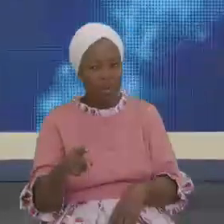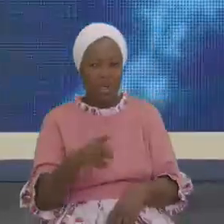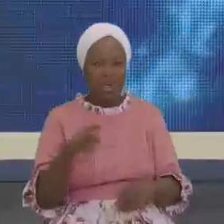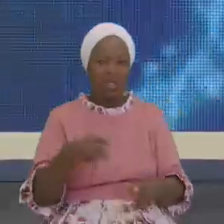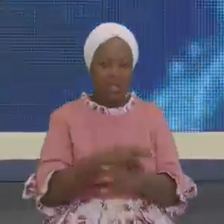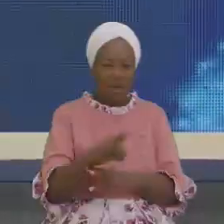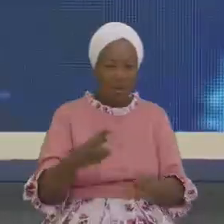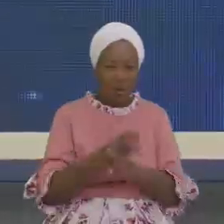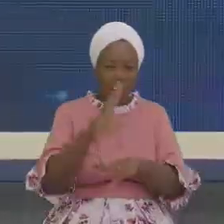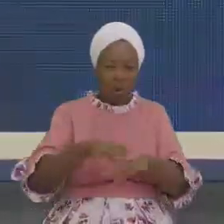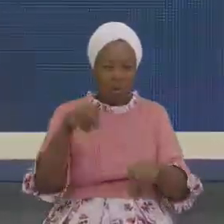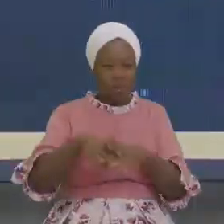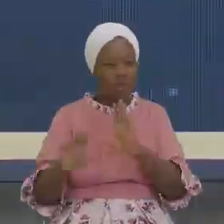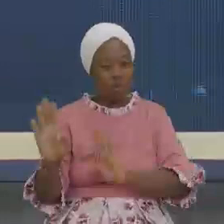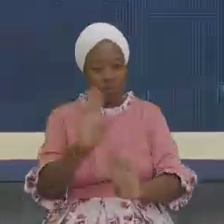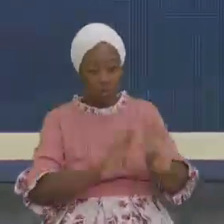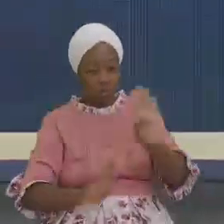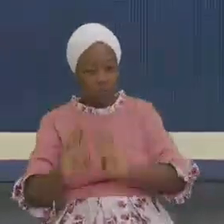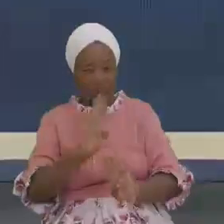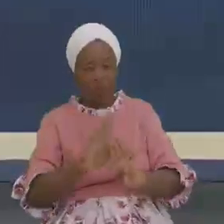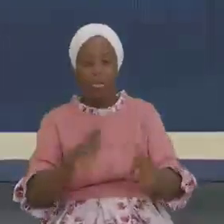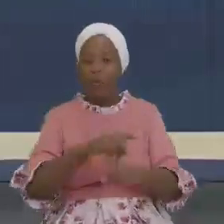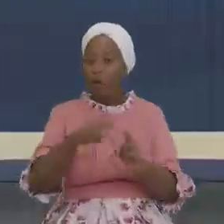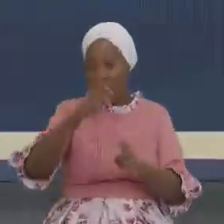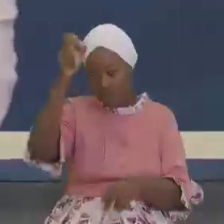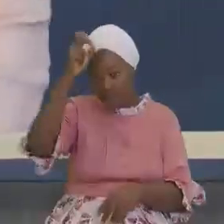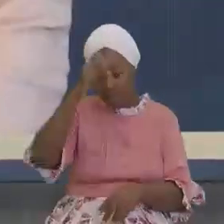you, he calls you to destruction.